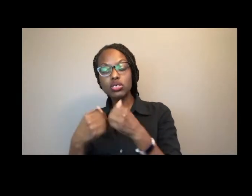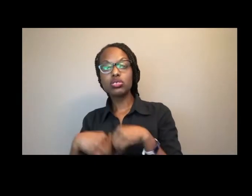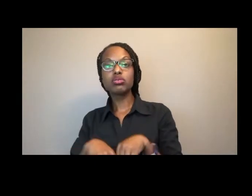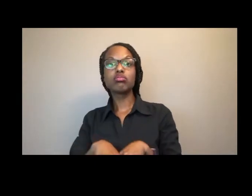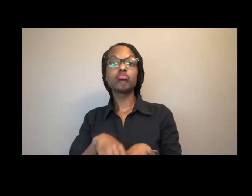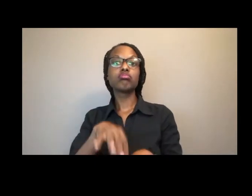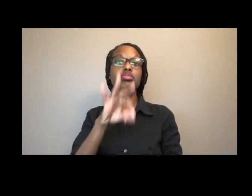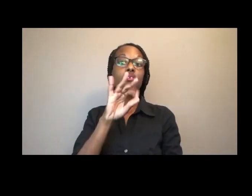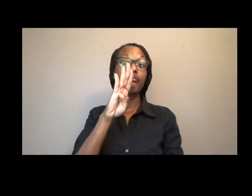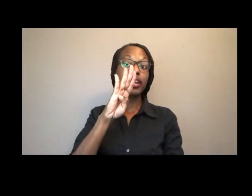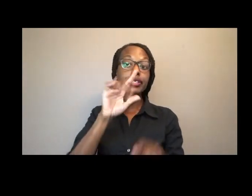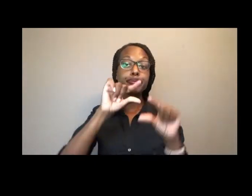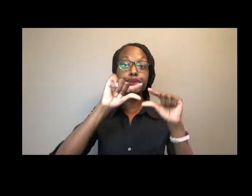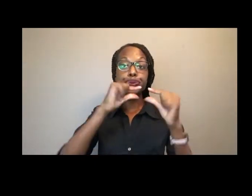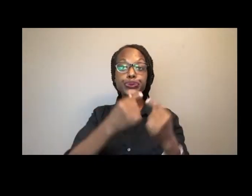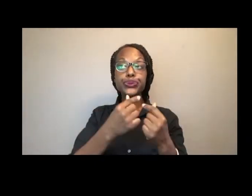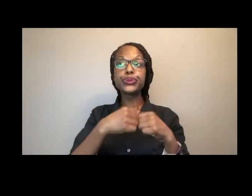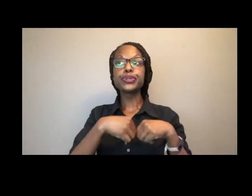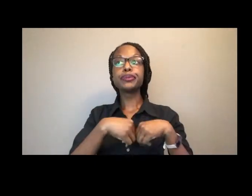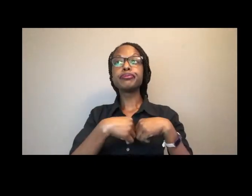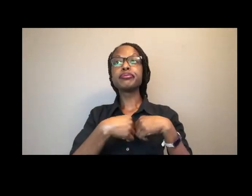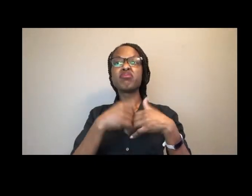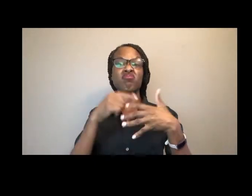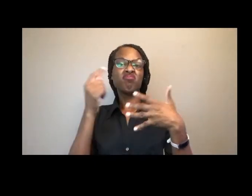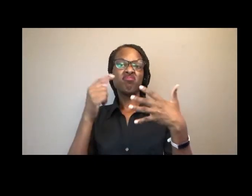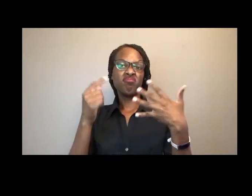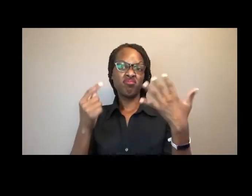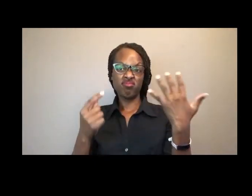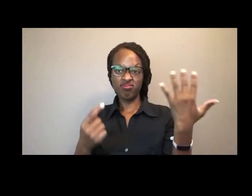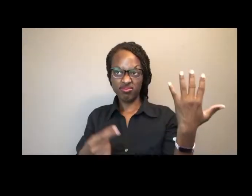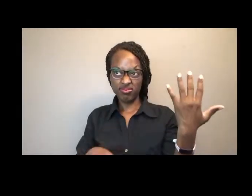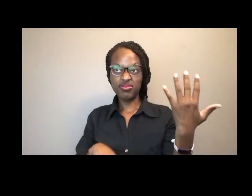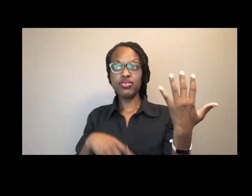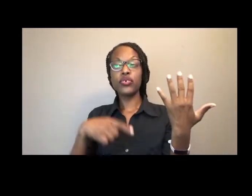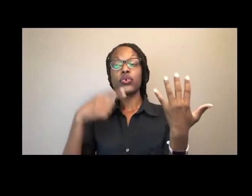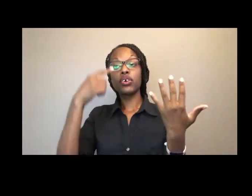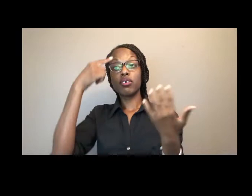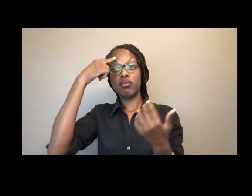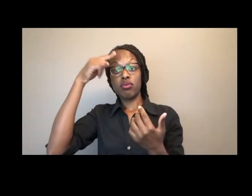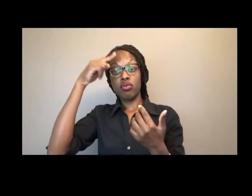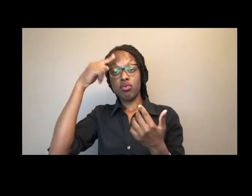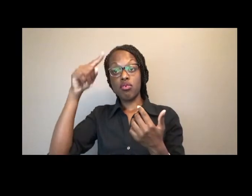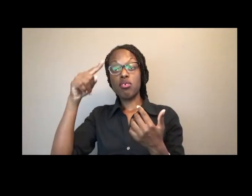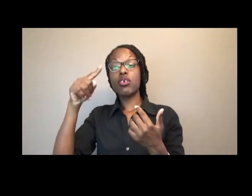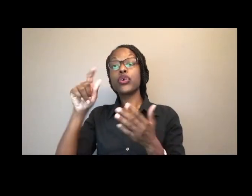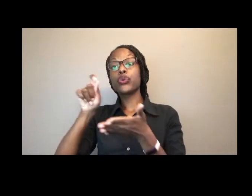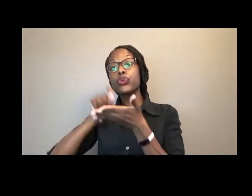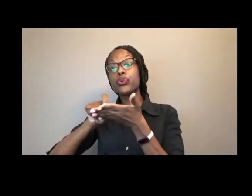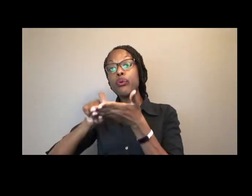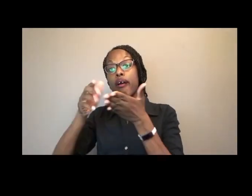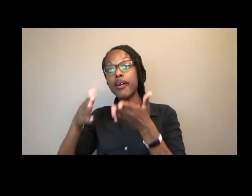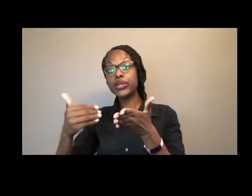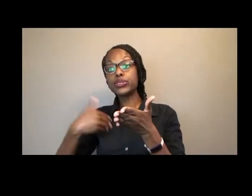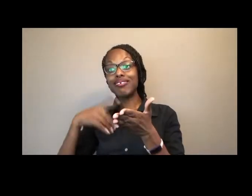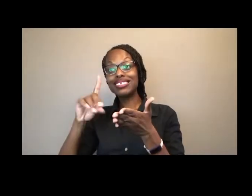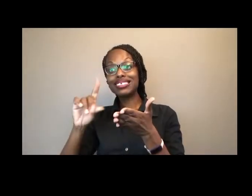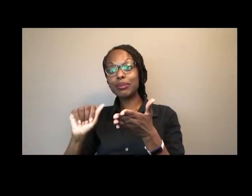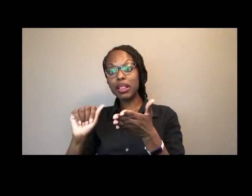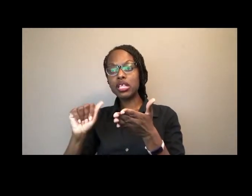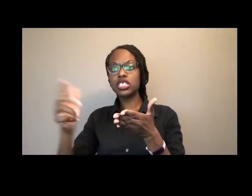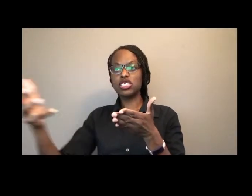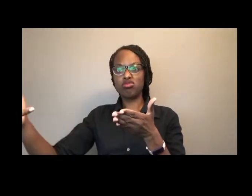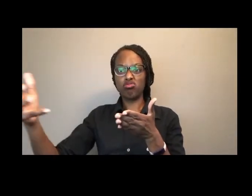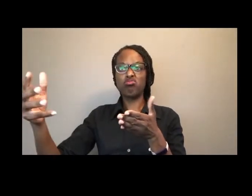organizations, Facebook groups, etc., to bring together writers with disabilities, poets